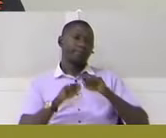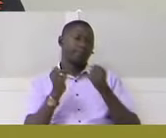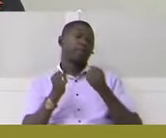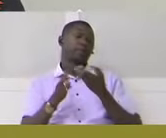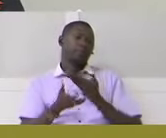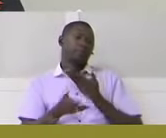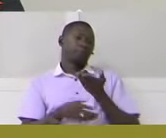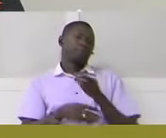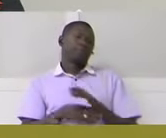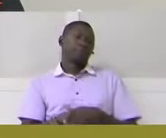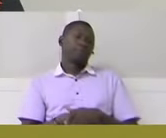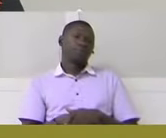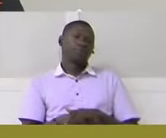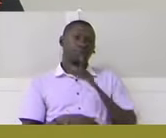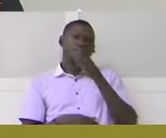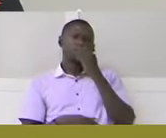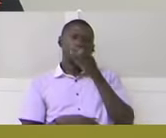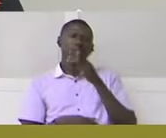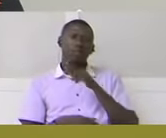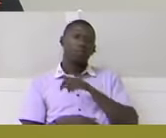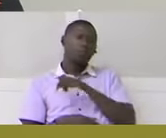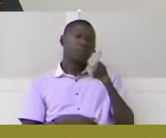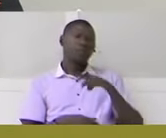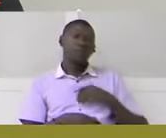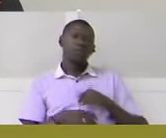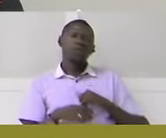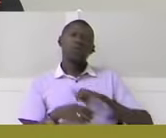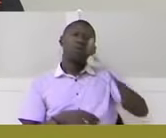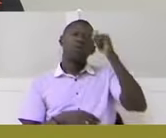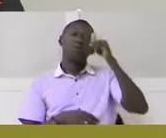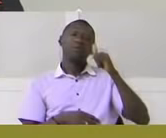And you said they went for overtrees treatment. Where were they taken to?